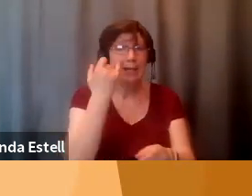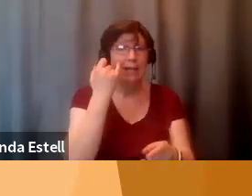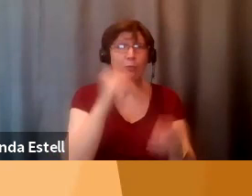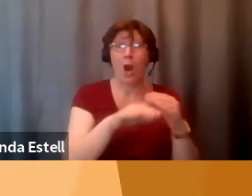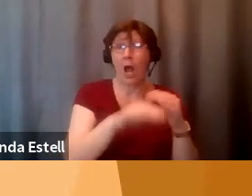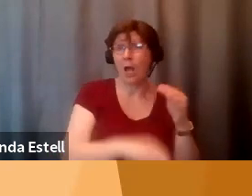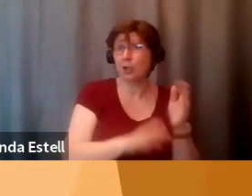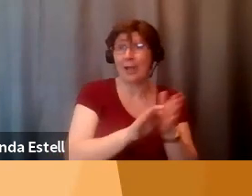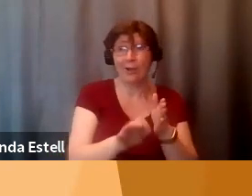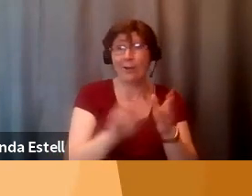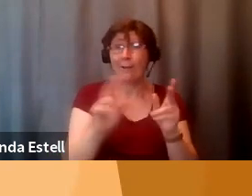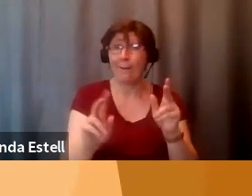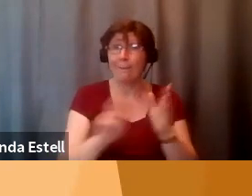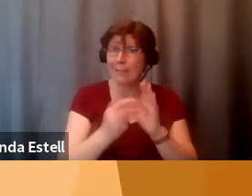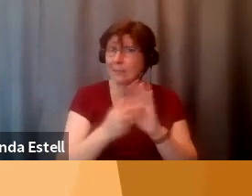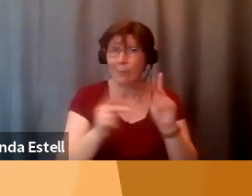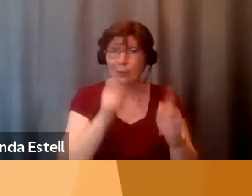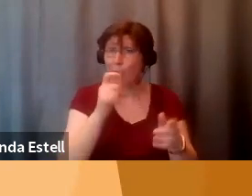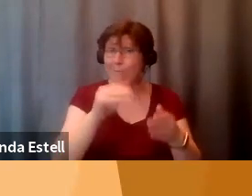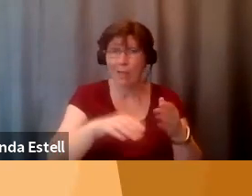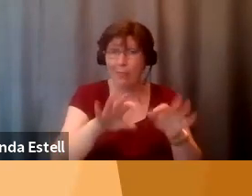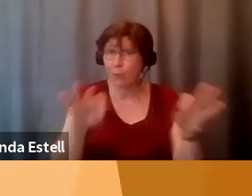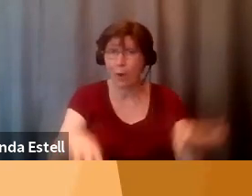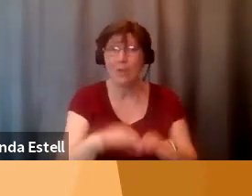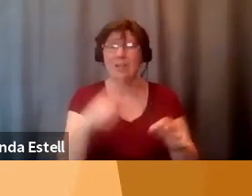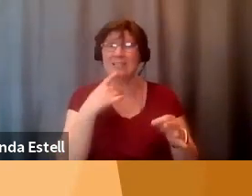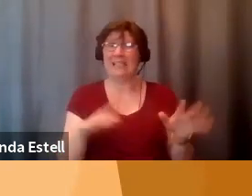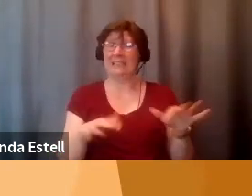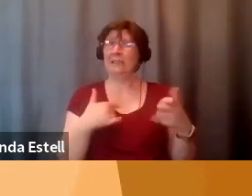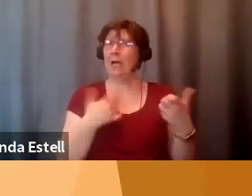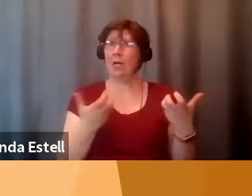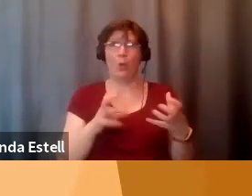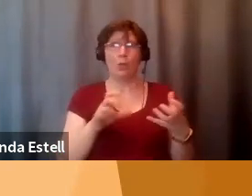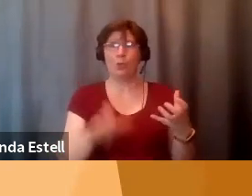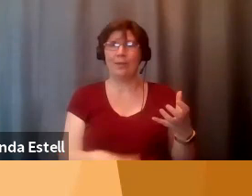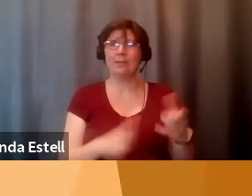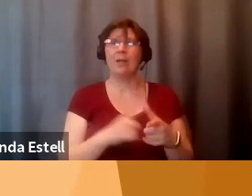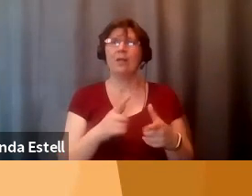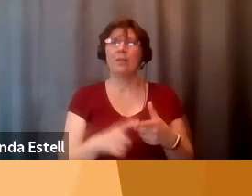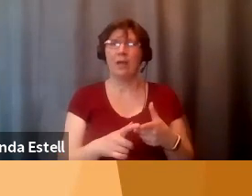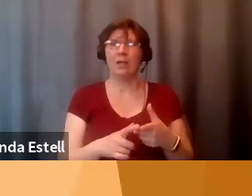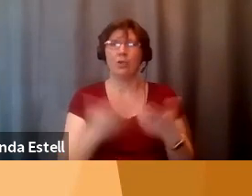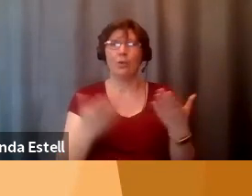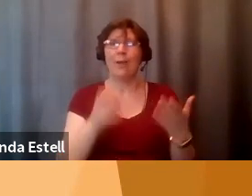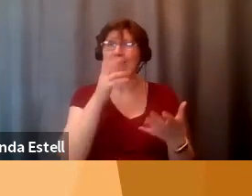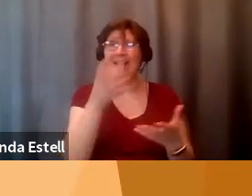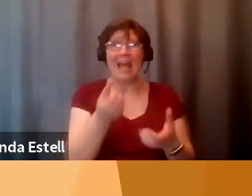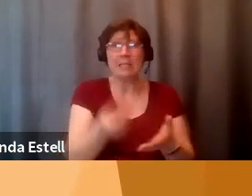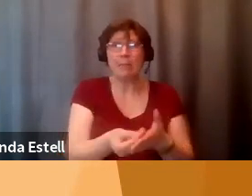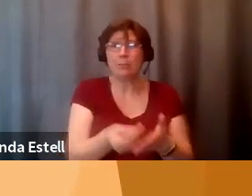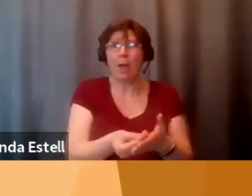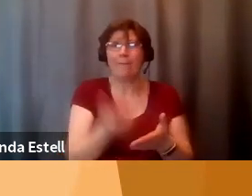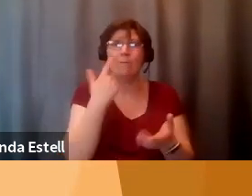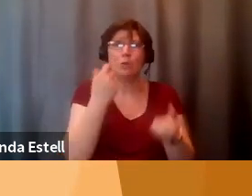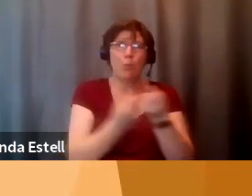not to fill out their form, or they say, ooh, this is a little scary, don't want to do this, then we might not get as much money for supports